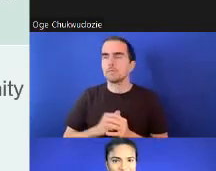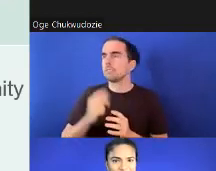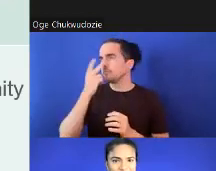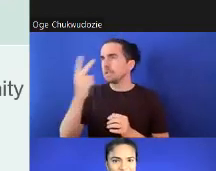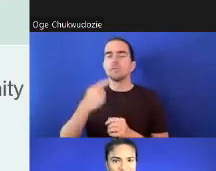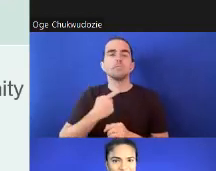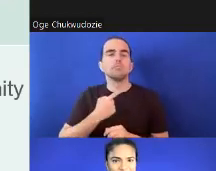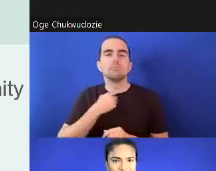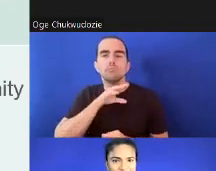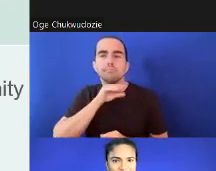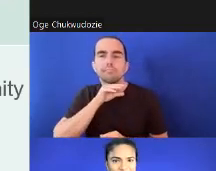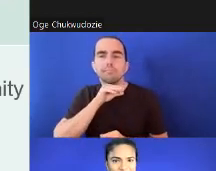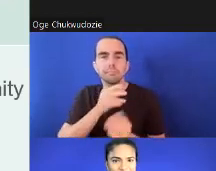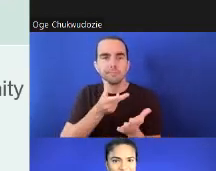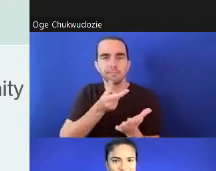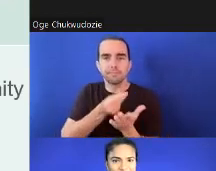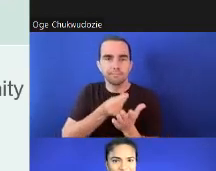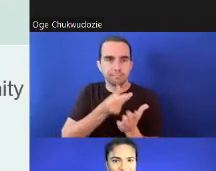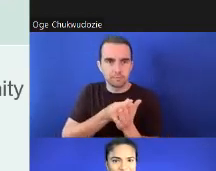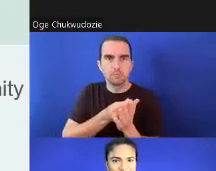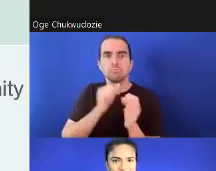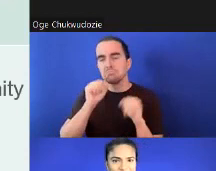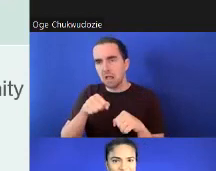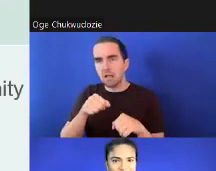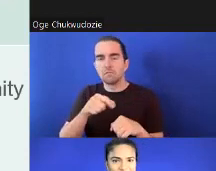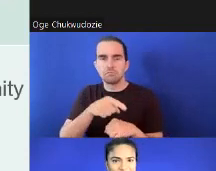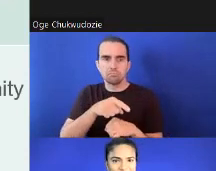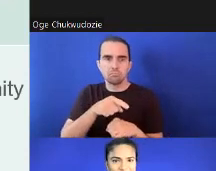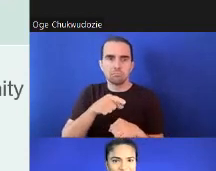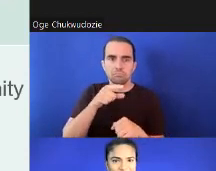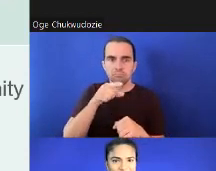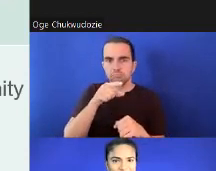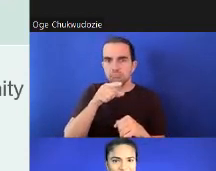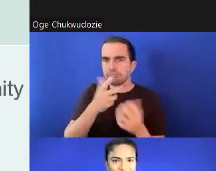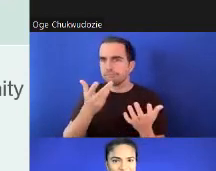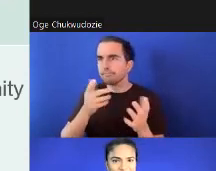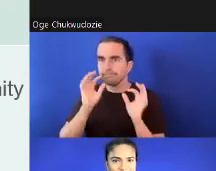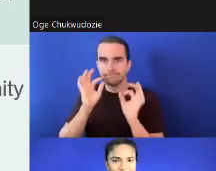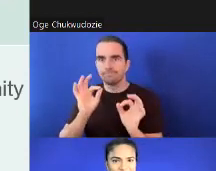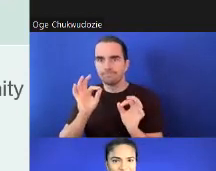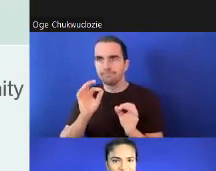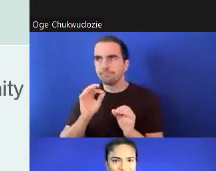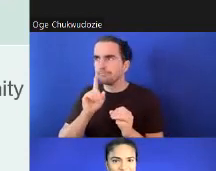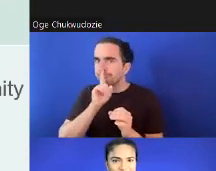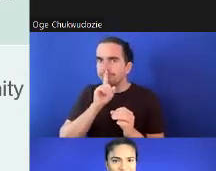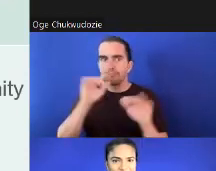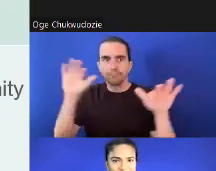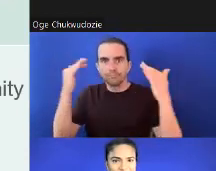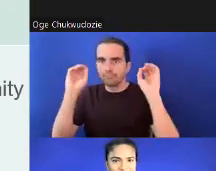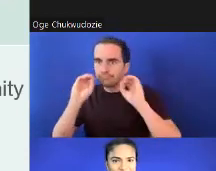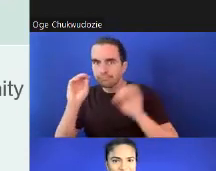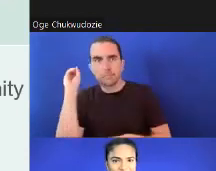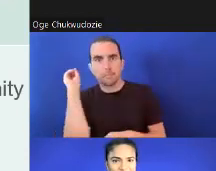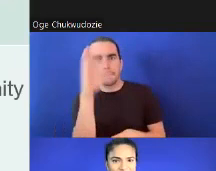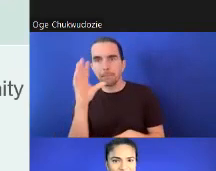can lay complaints in any language, and it's readily available since it's in the community for most of the time. And the cons